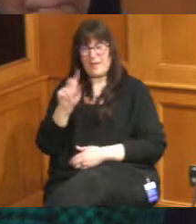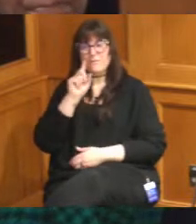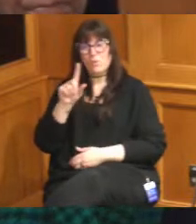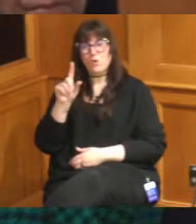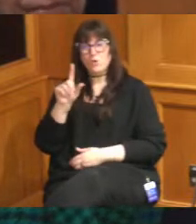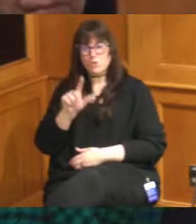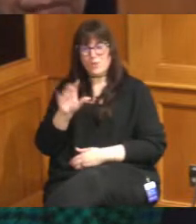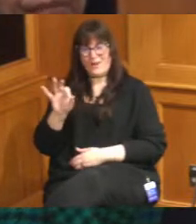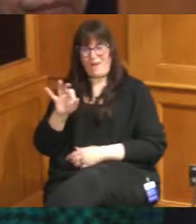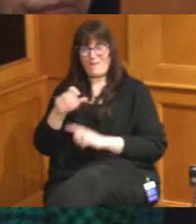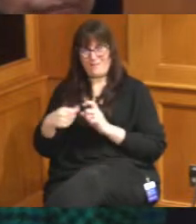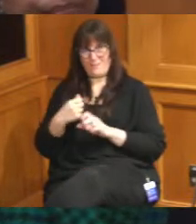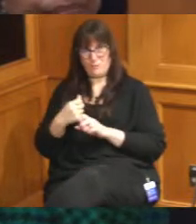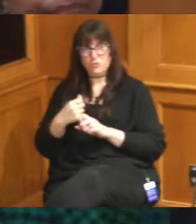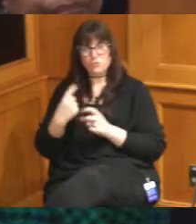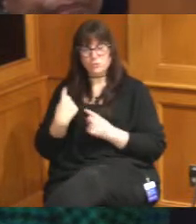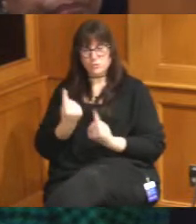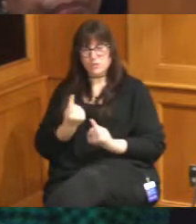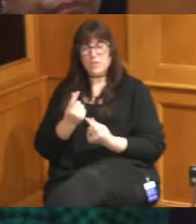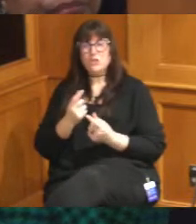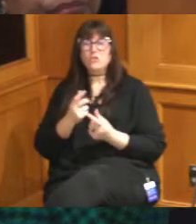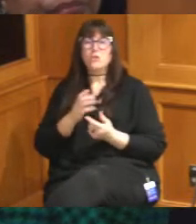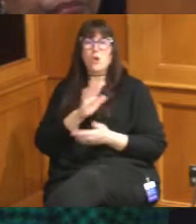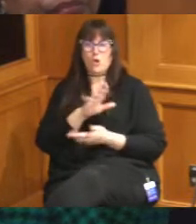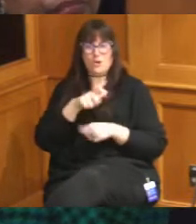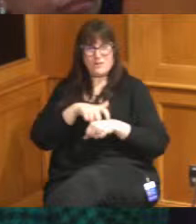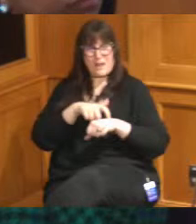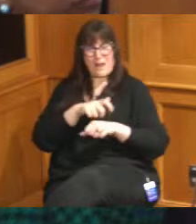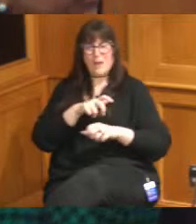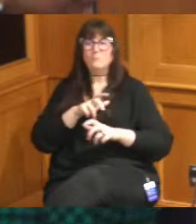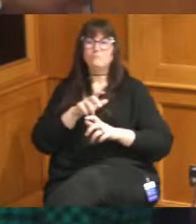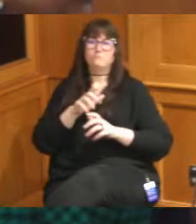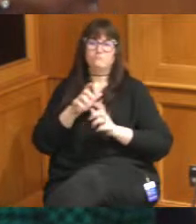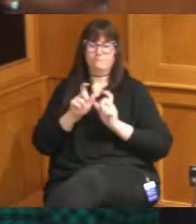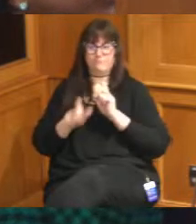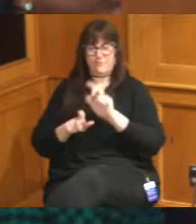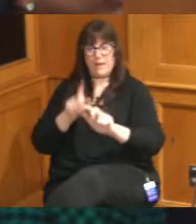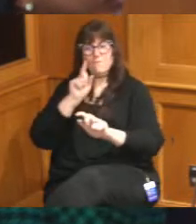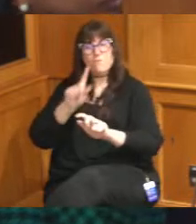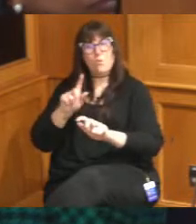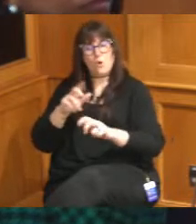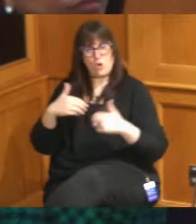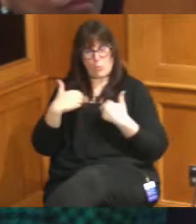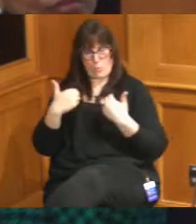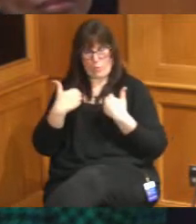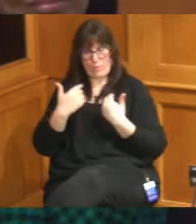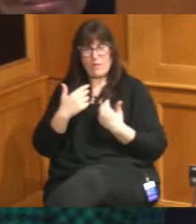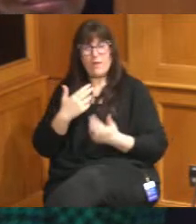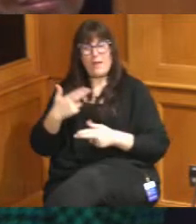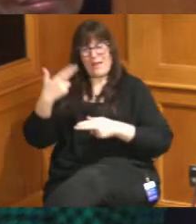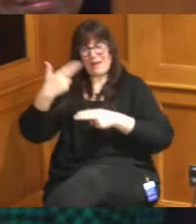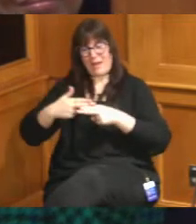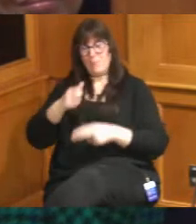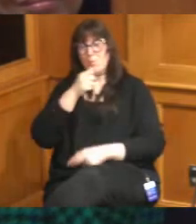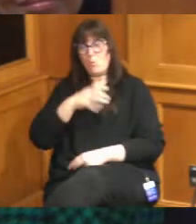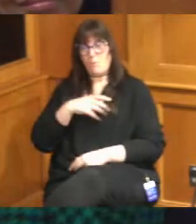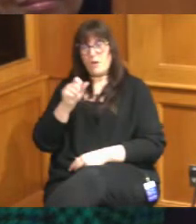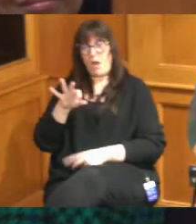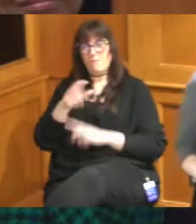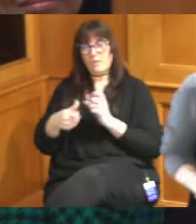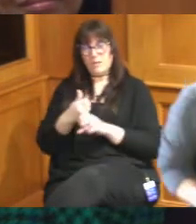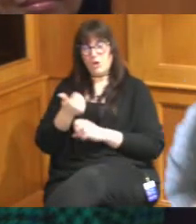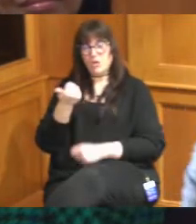to programs for children and youth. And whereas Debbie Alsop was named Woman of the Year in 2019 by the